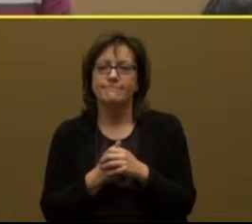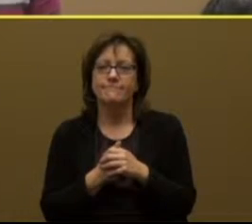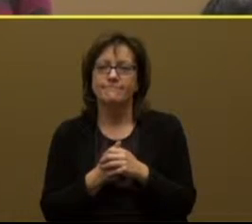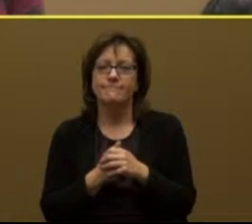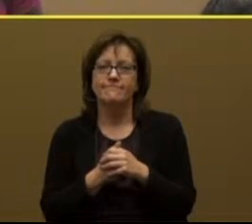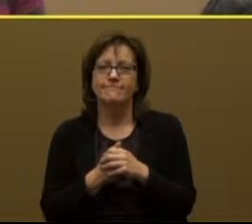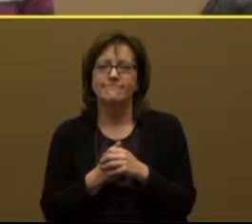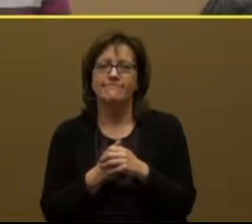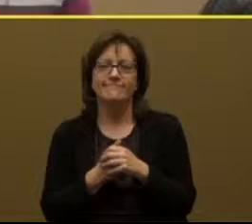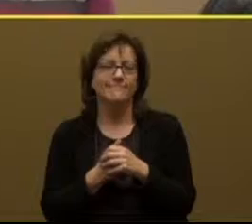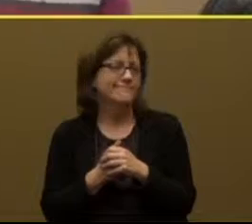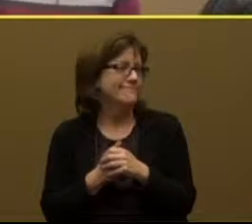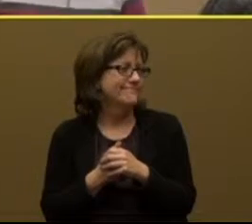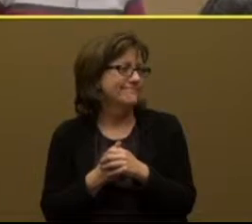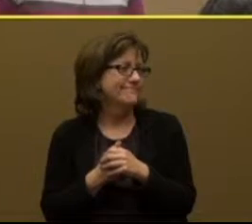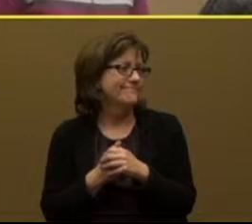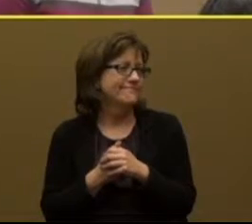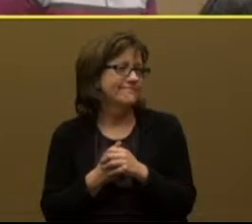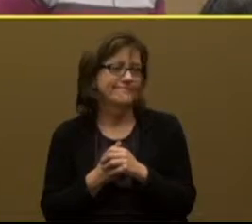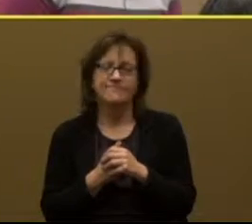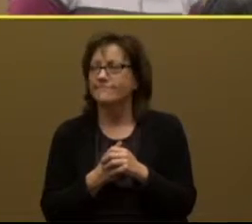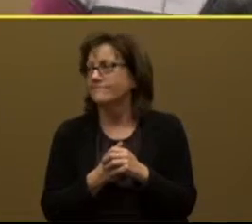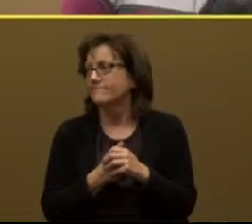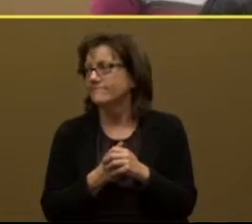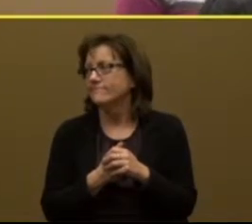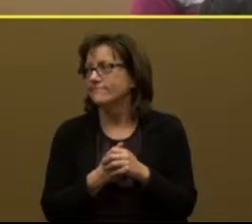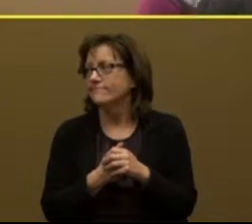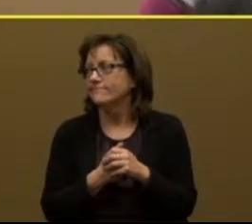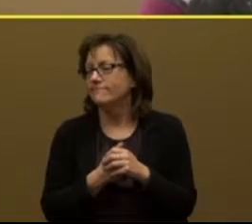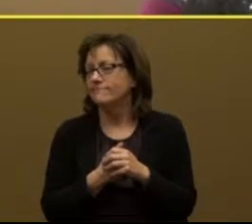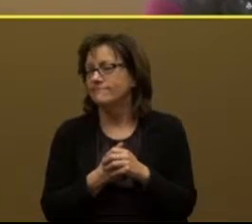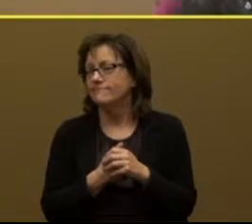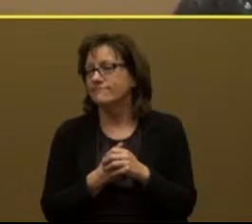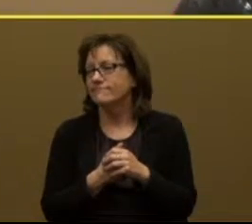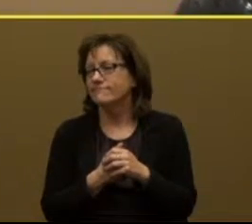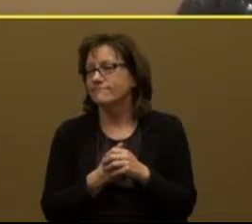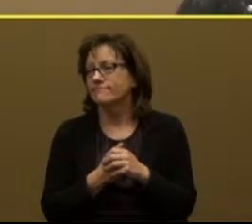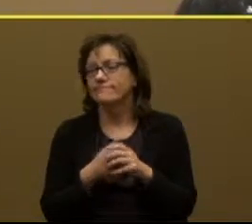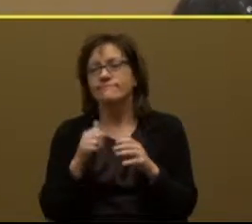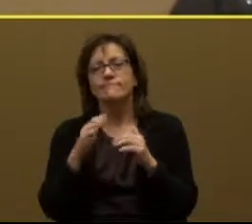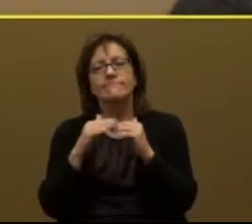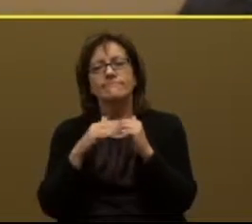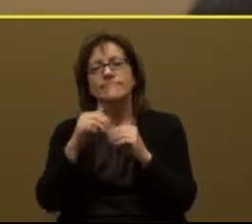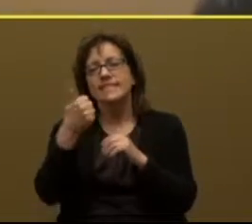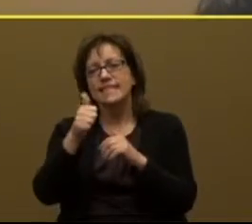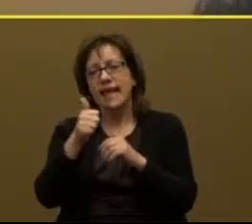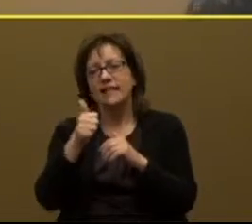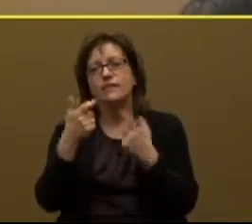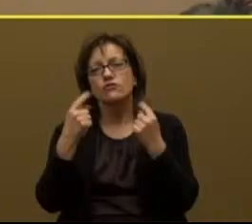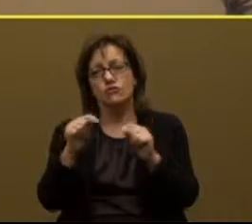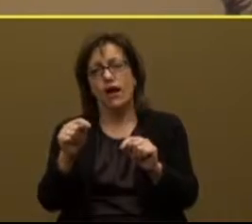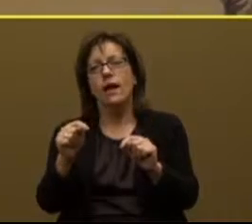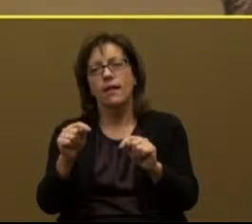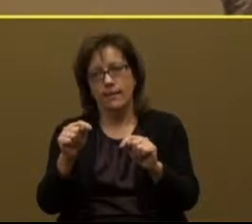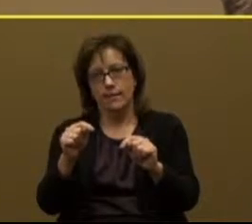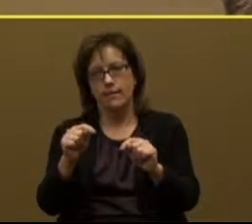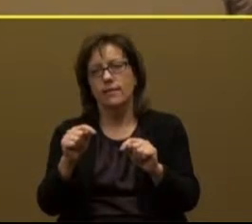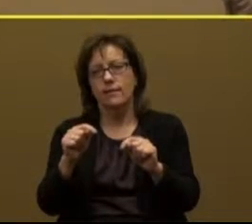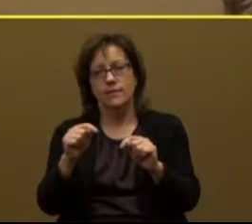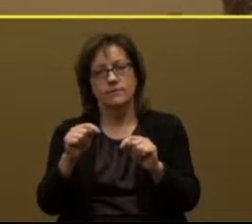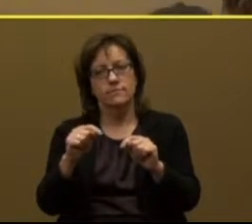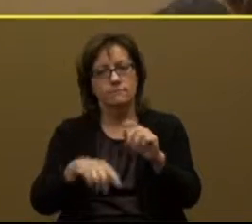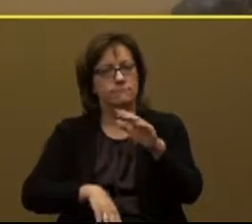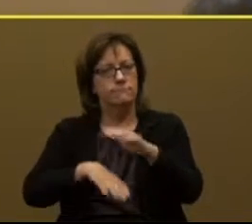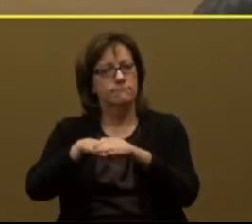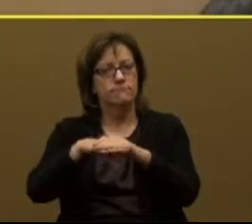So we want to do this trials. We want to do at least 10 trials at a time, masked. No